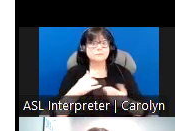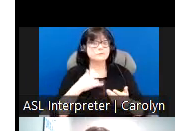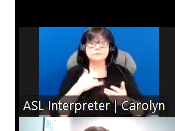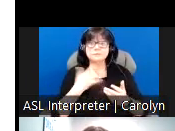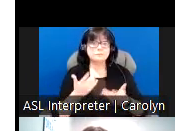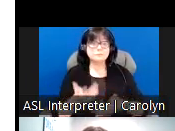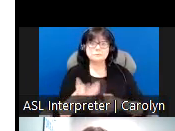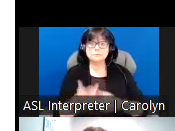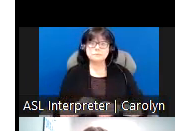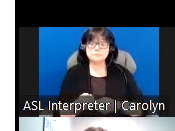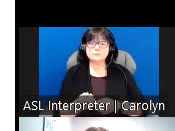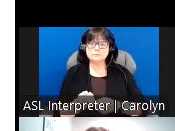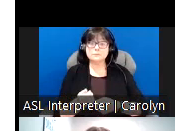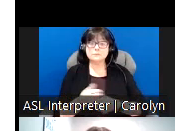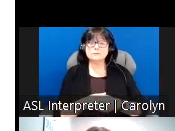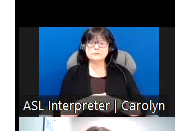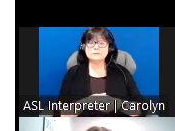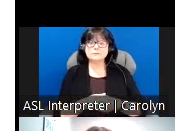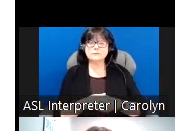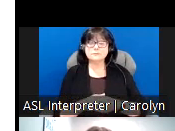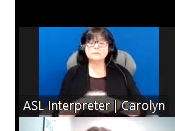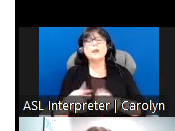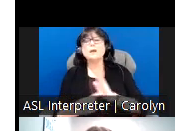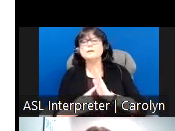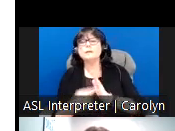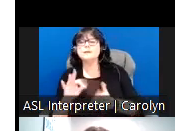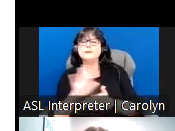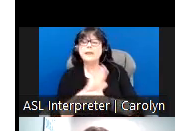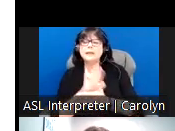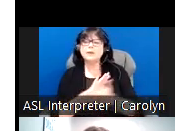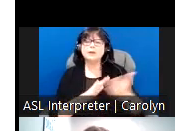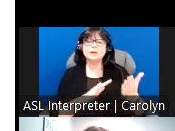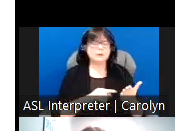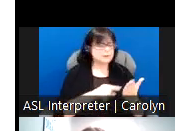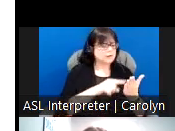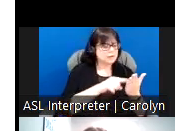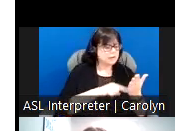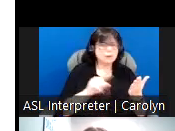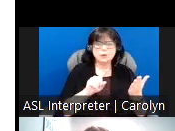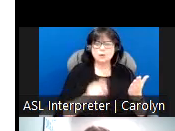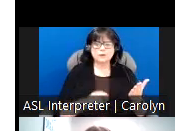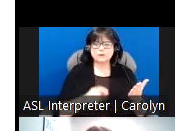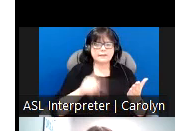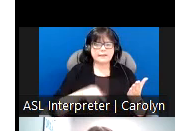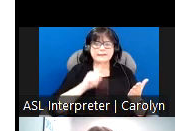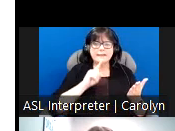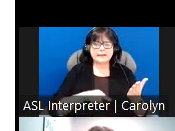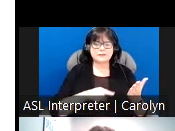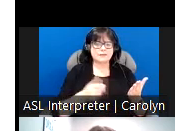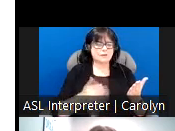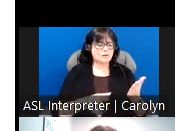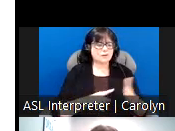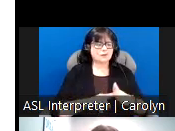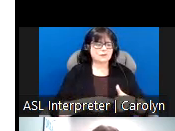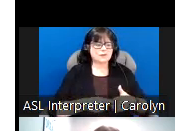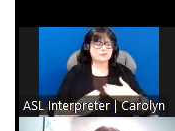sometimes in a paper-based assessment, there's a number of questions that they do and they can't answer. So they start to feel a little bit upset when they're